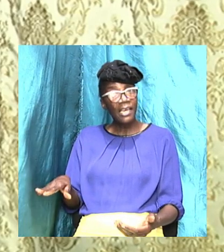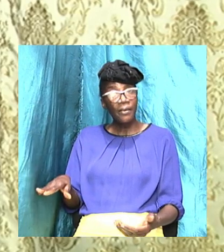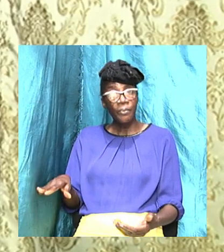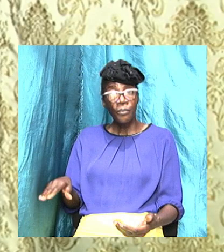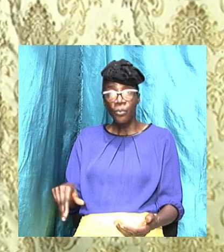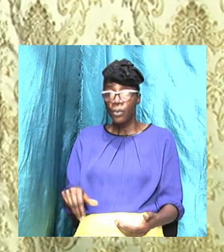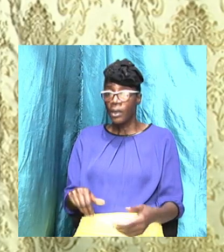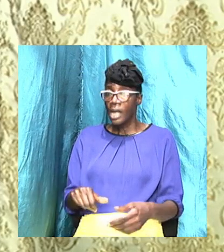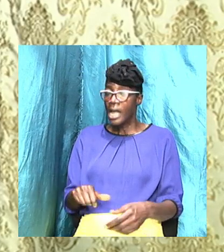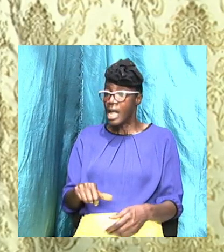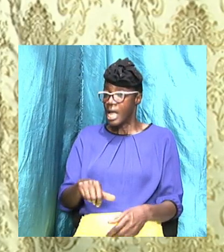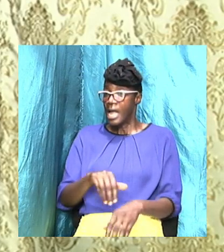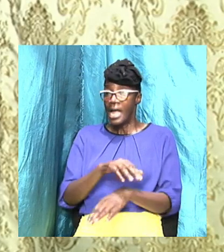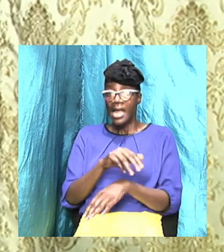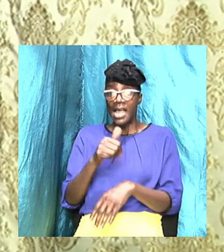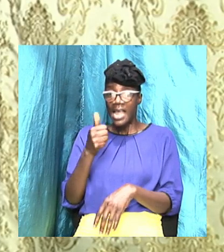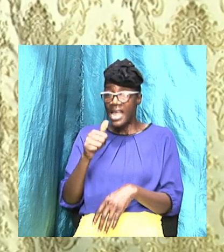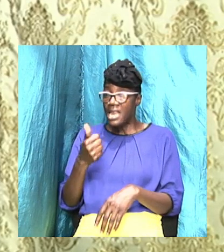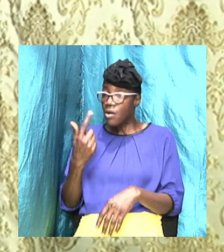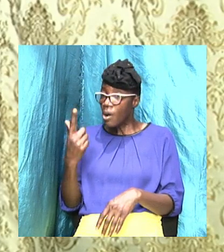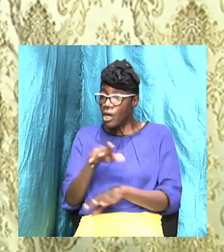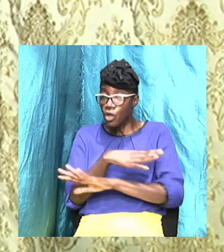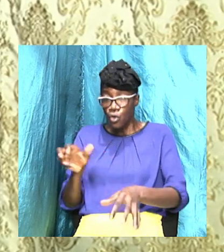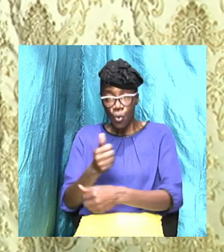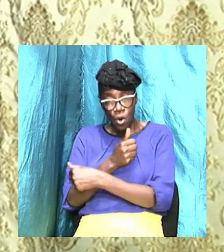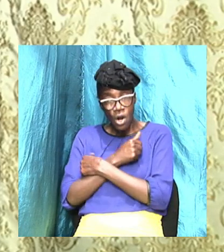does not love their brother.